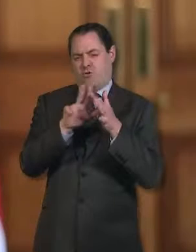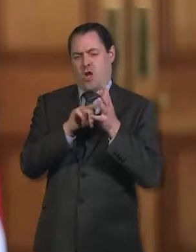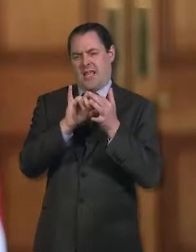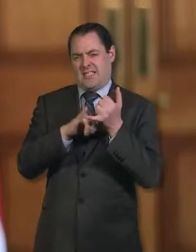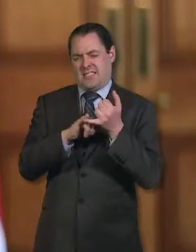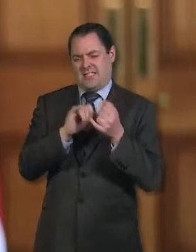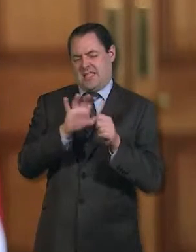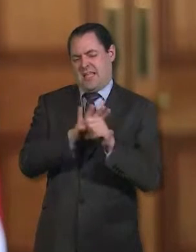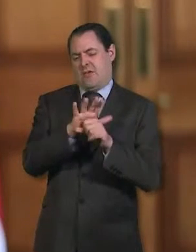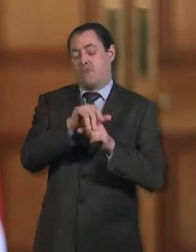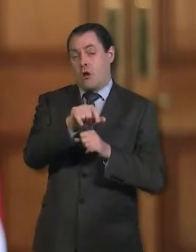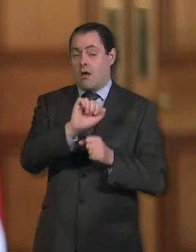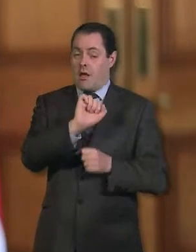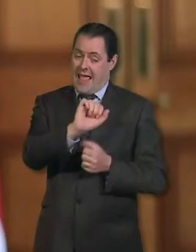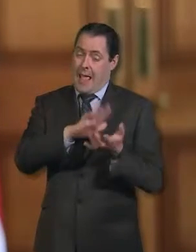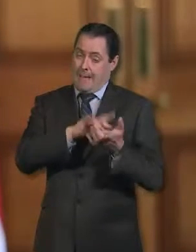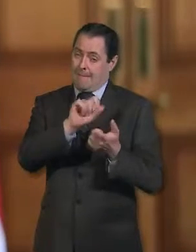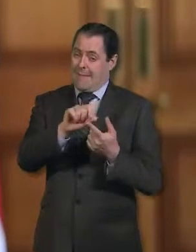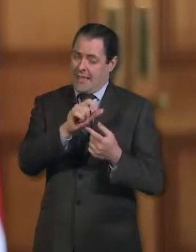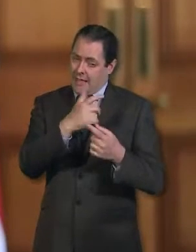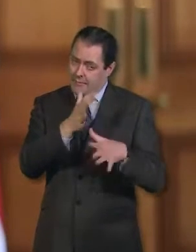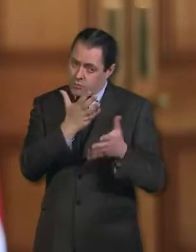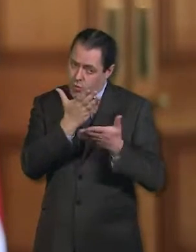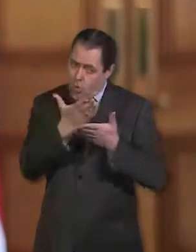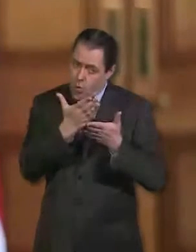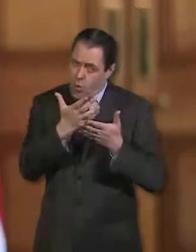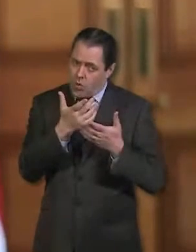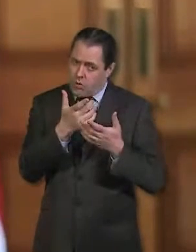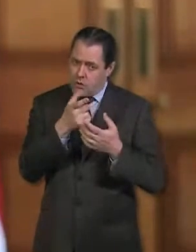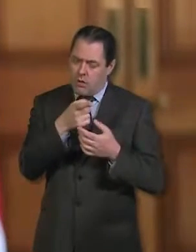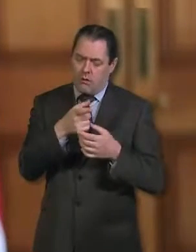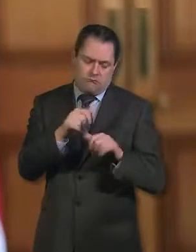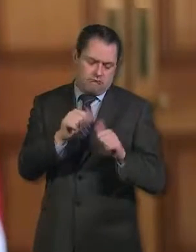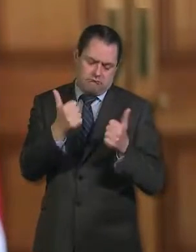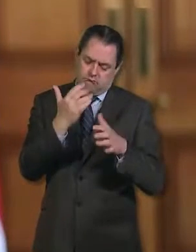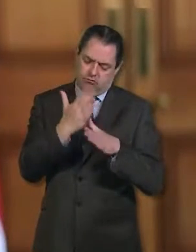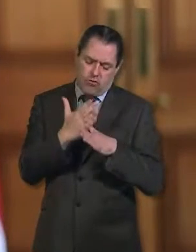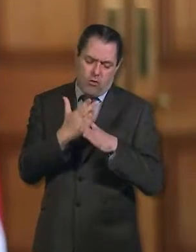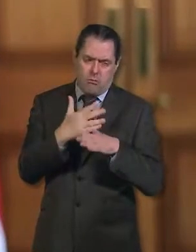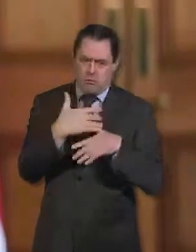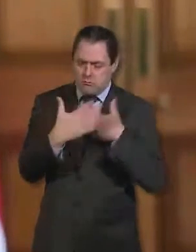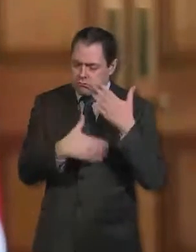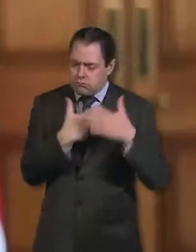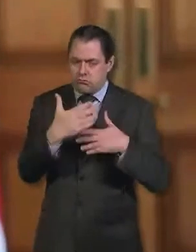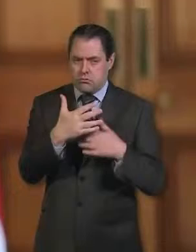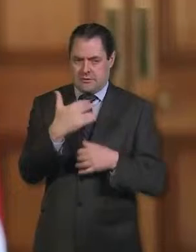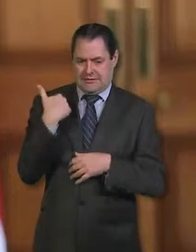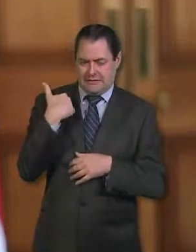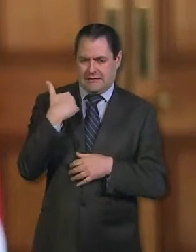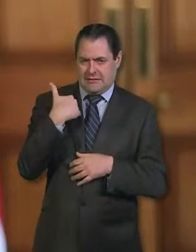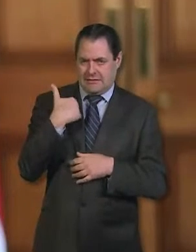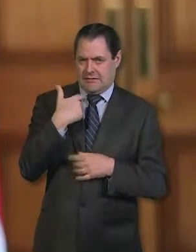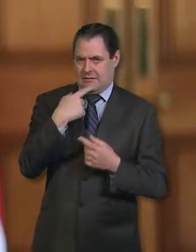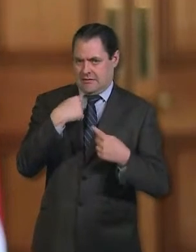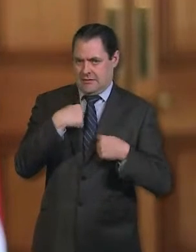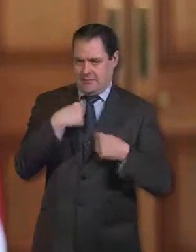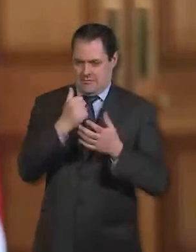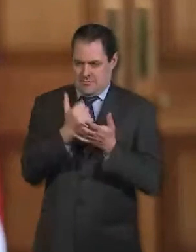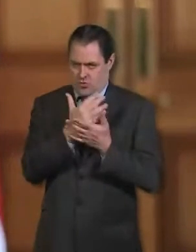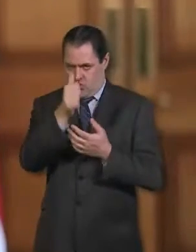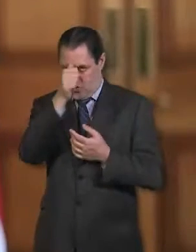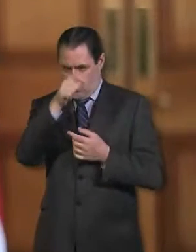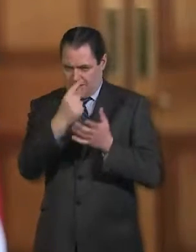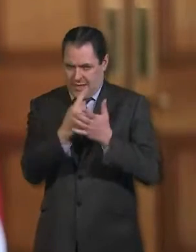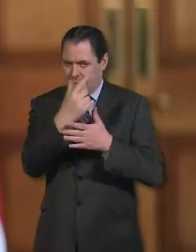who's doing a brilliant job in bringing matters to my attention locally. And the short answer is yes,